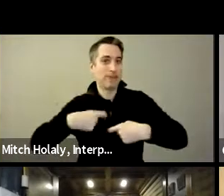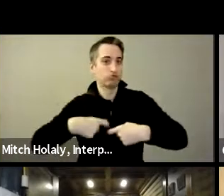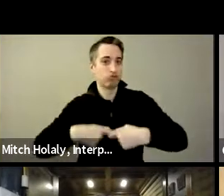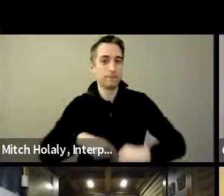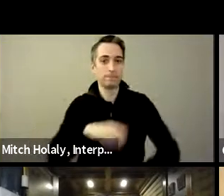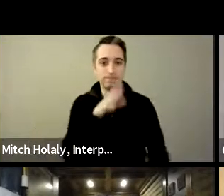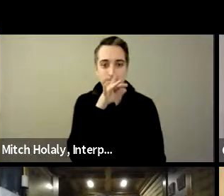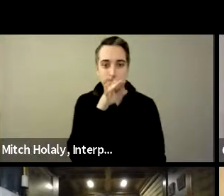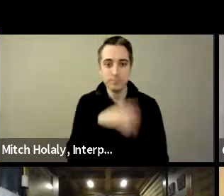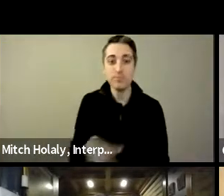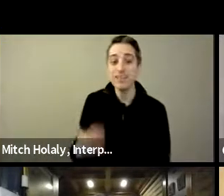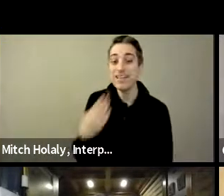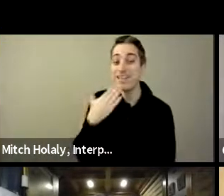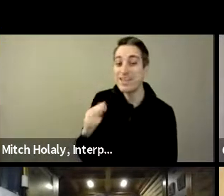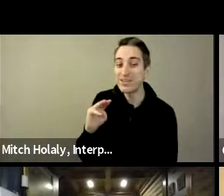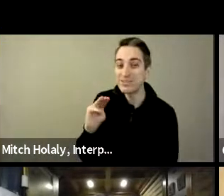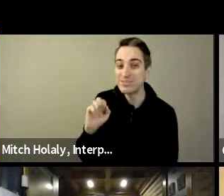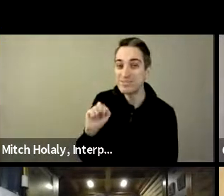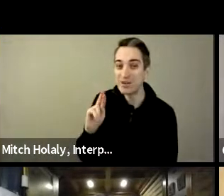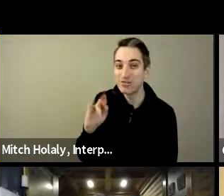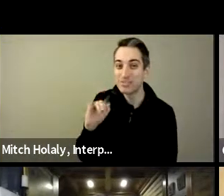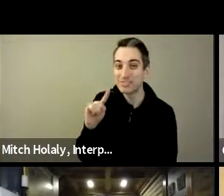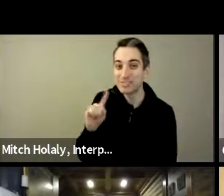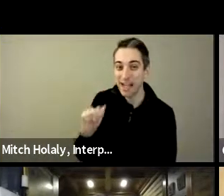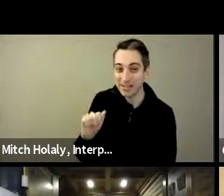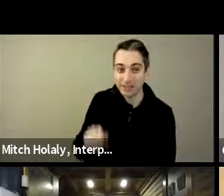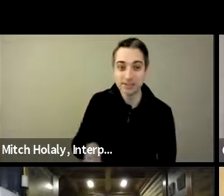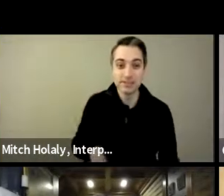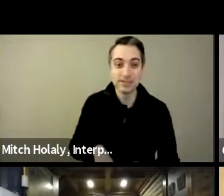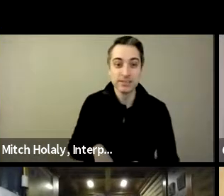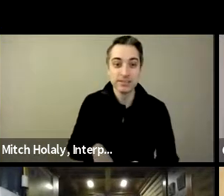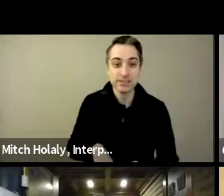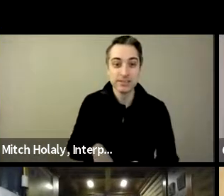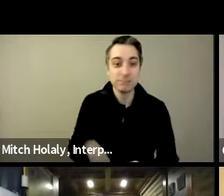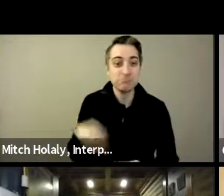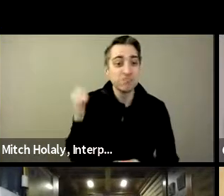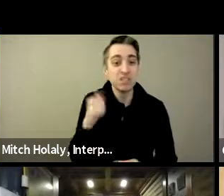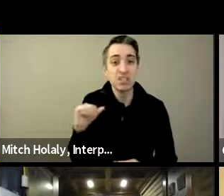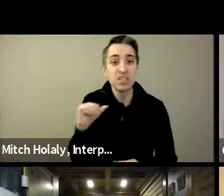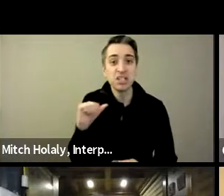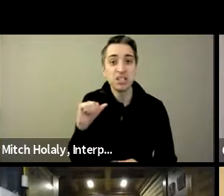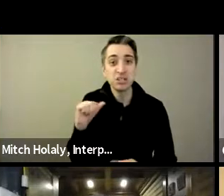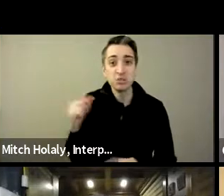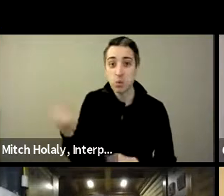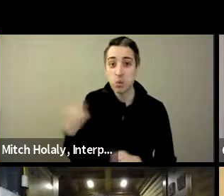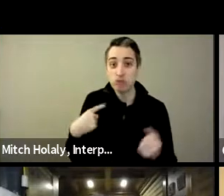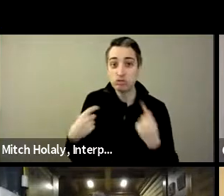Thank you, Marissa. Any questions or comments from commissioners?